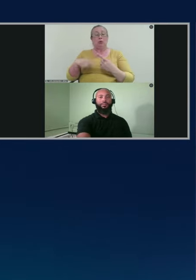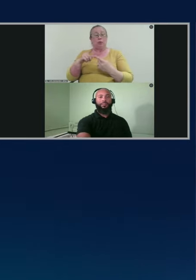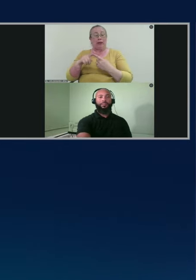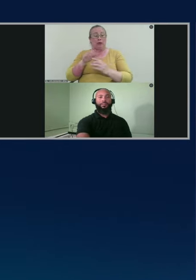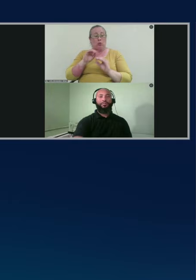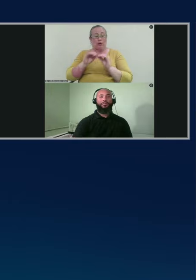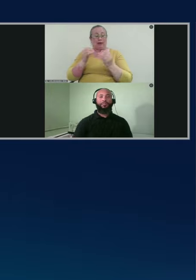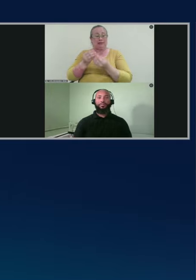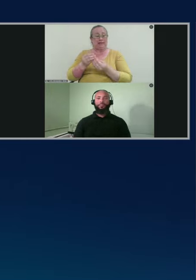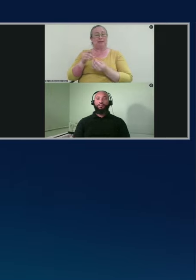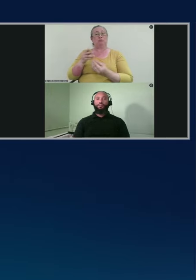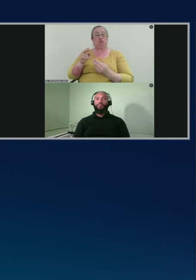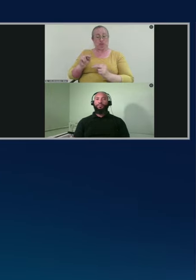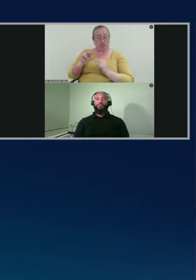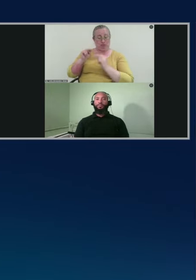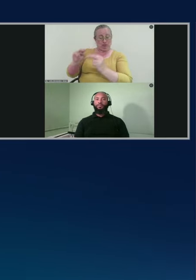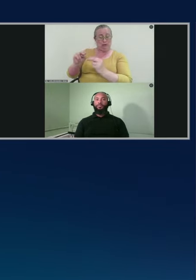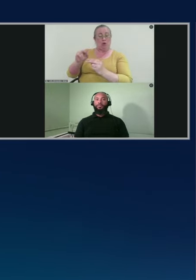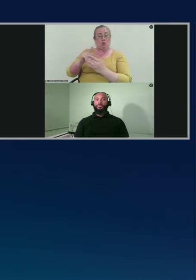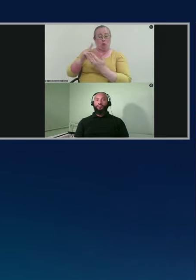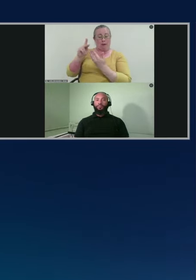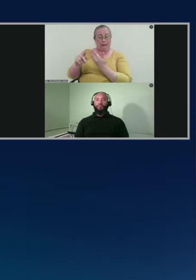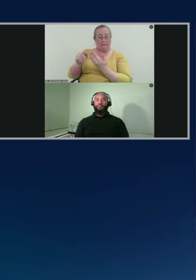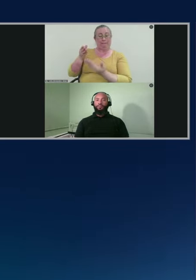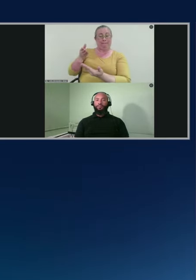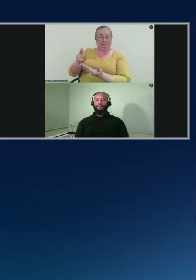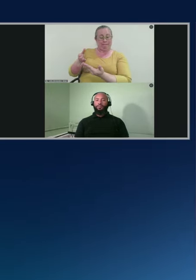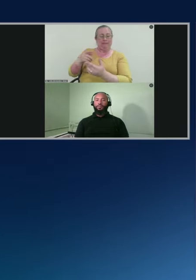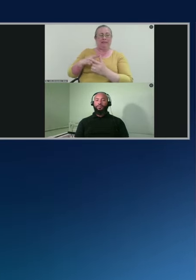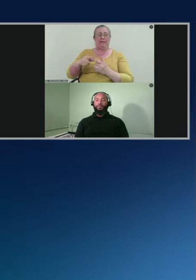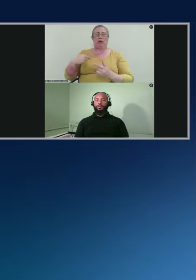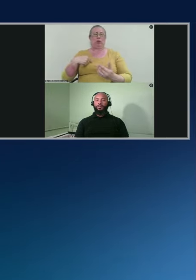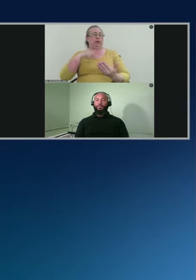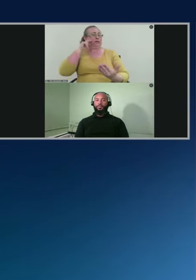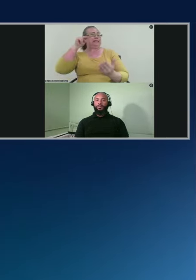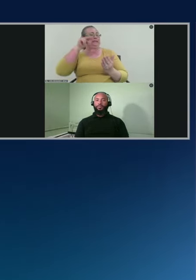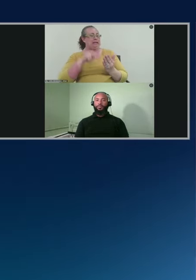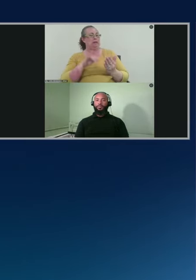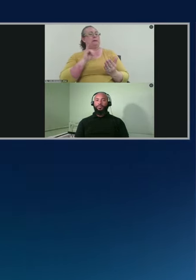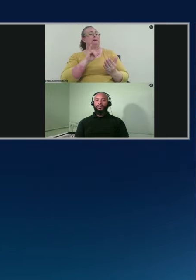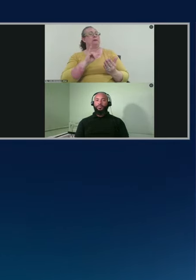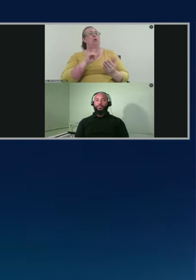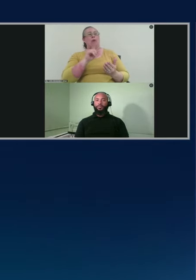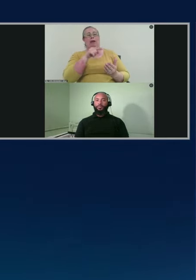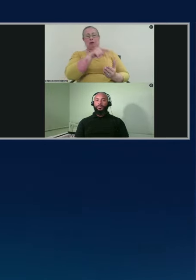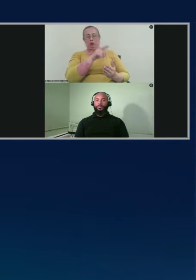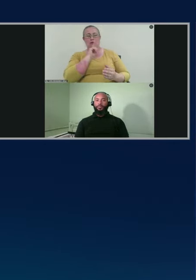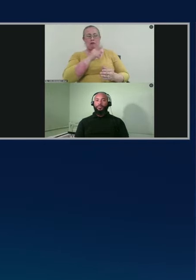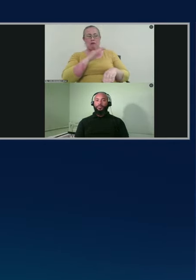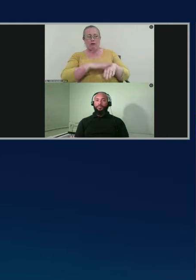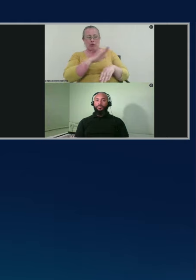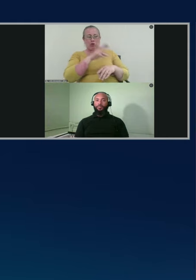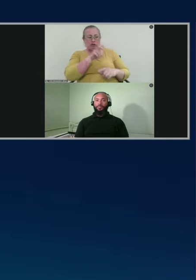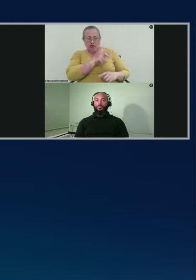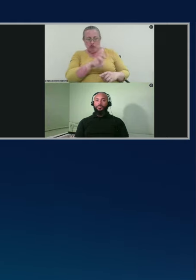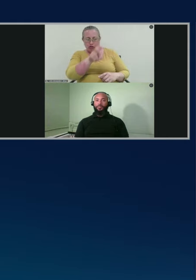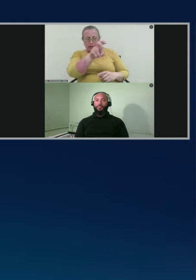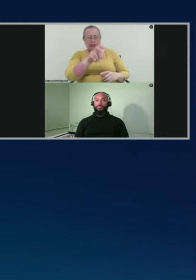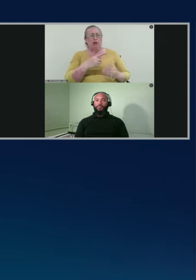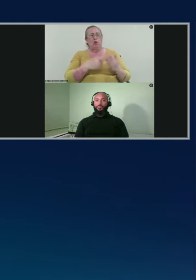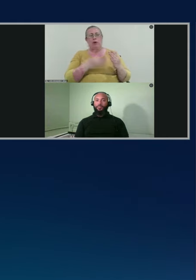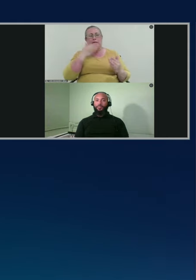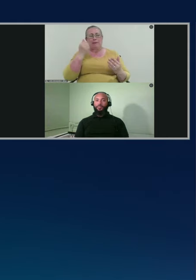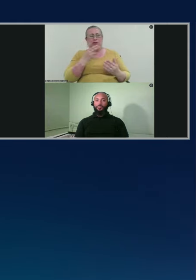is nominated into the program, we can see where they are on their journey and what are the best resources that are going to serve